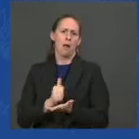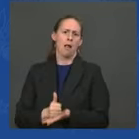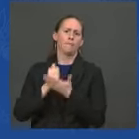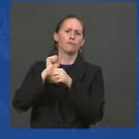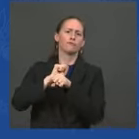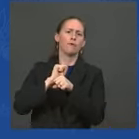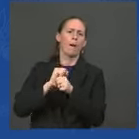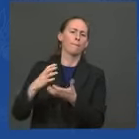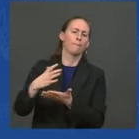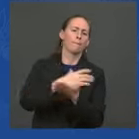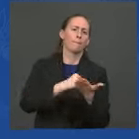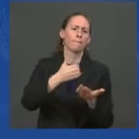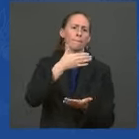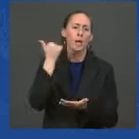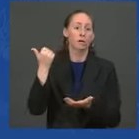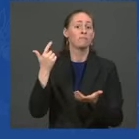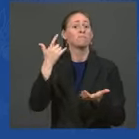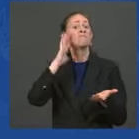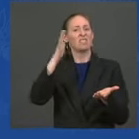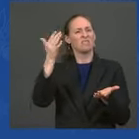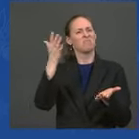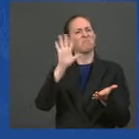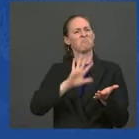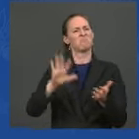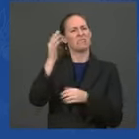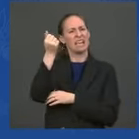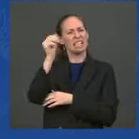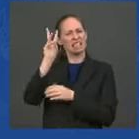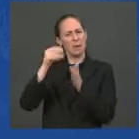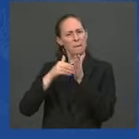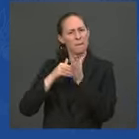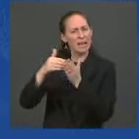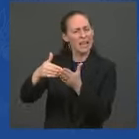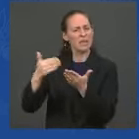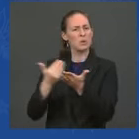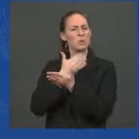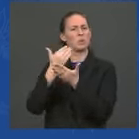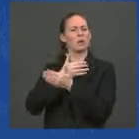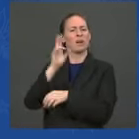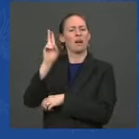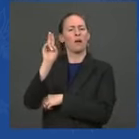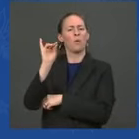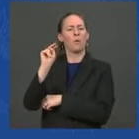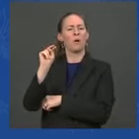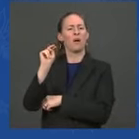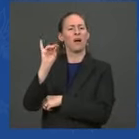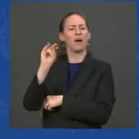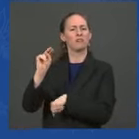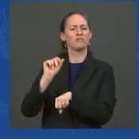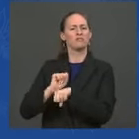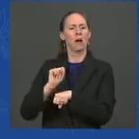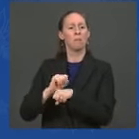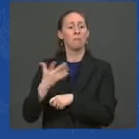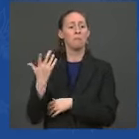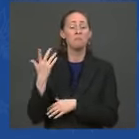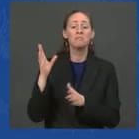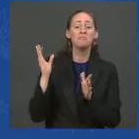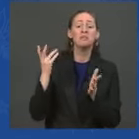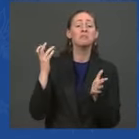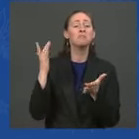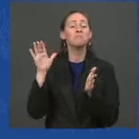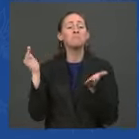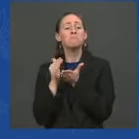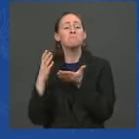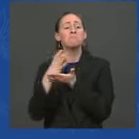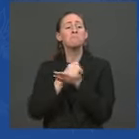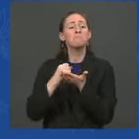time. Good-paying jobs, union jobs, not $5 an hour, $7, $15, but $40, $50 an